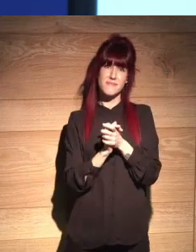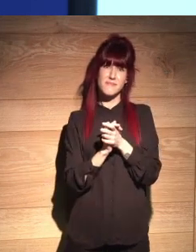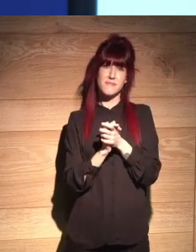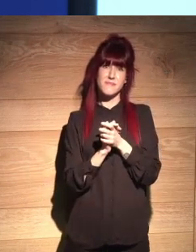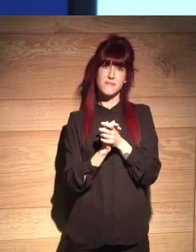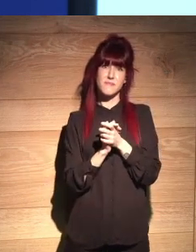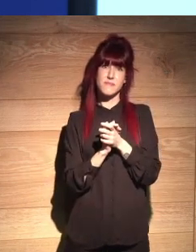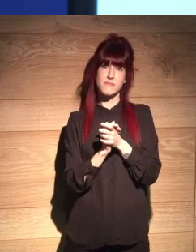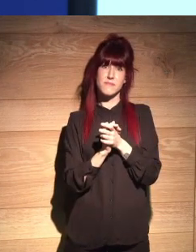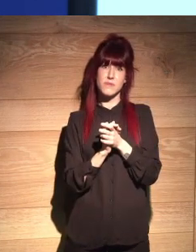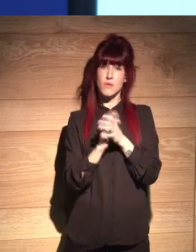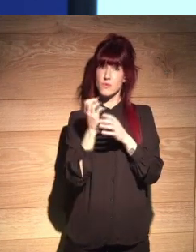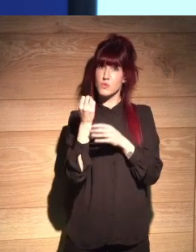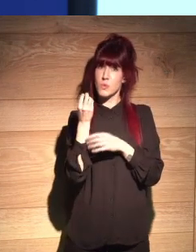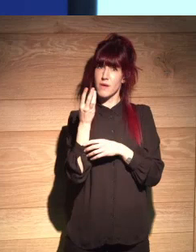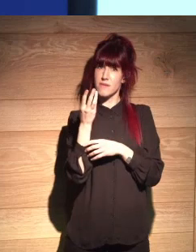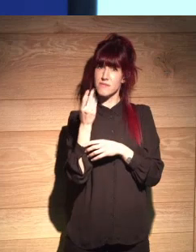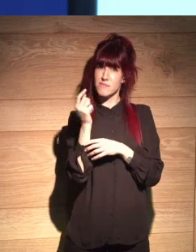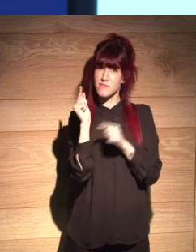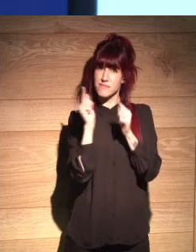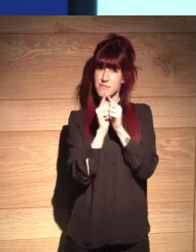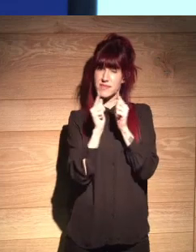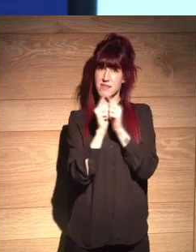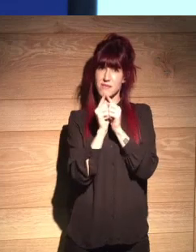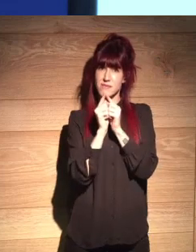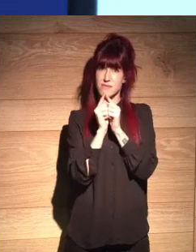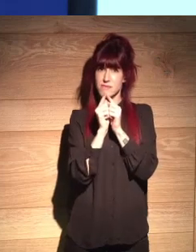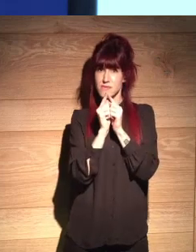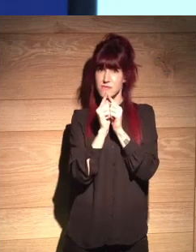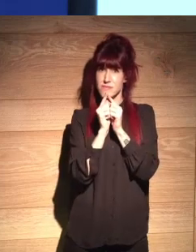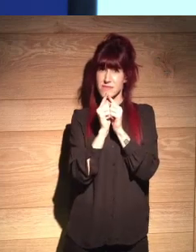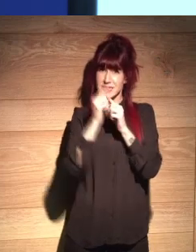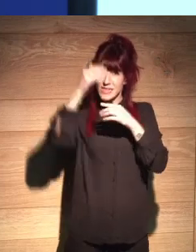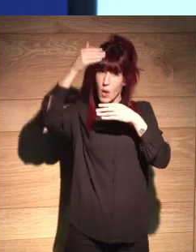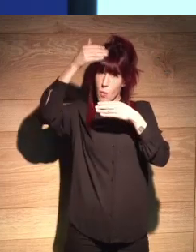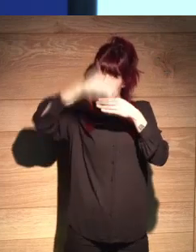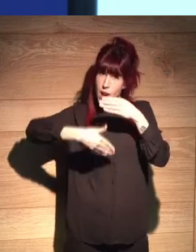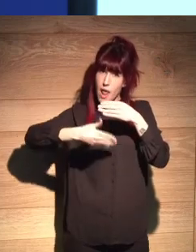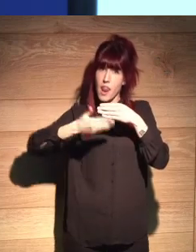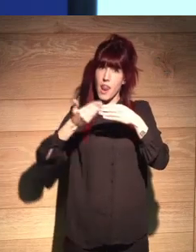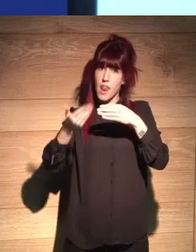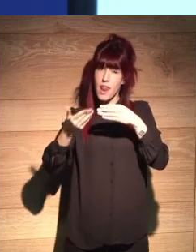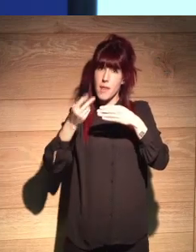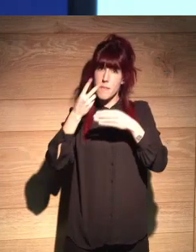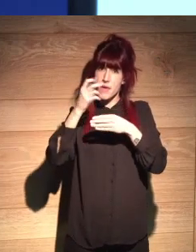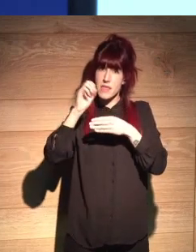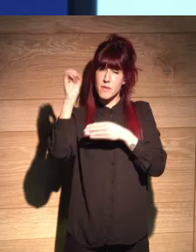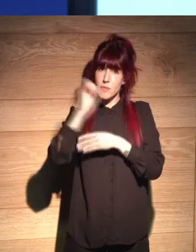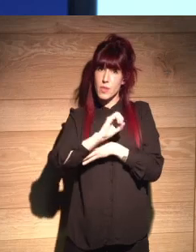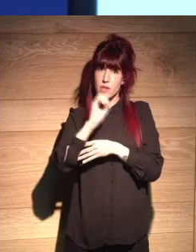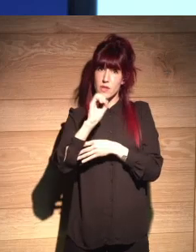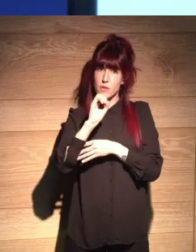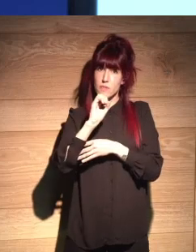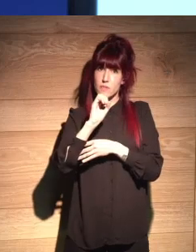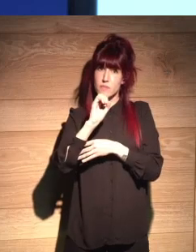numbers don't count. There is a threshold of 20% when we can